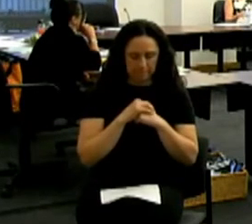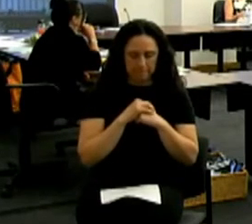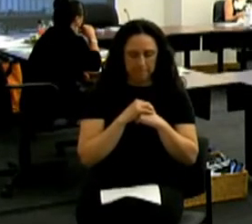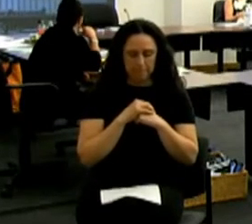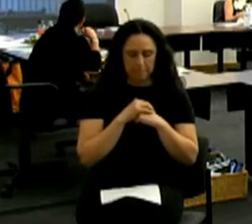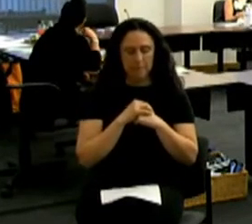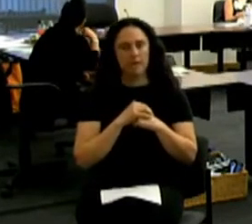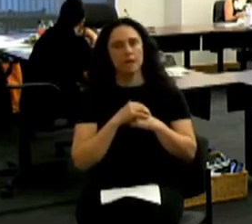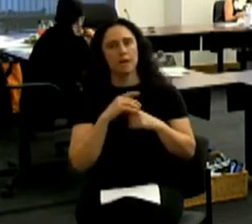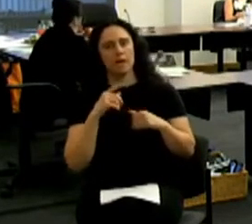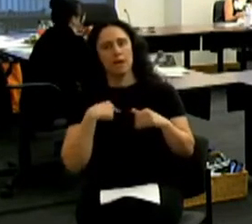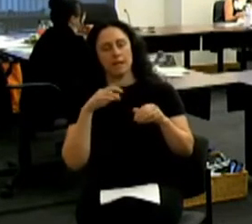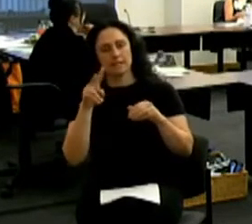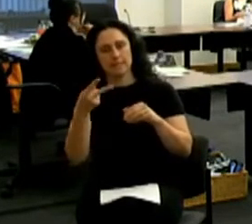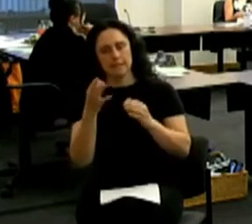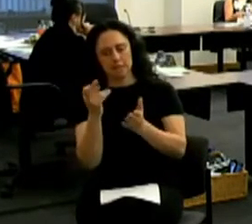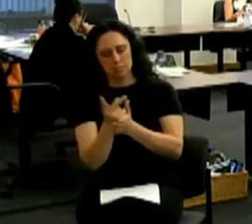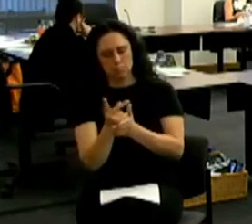Second.